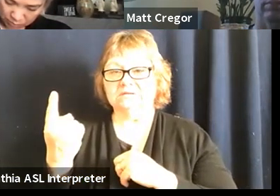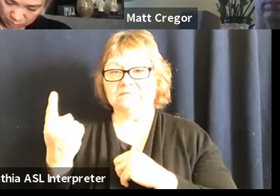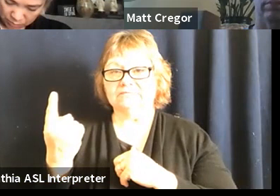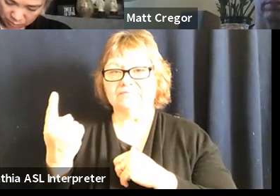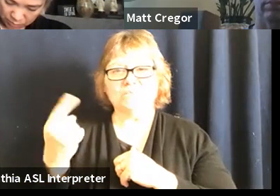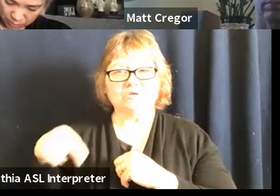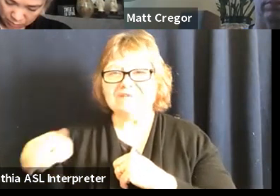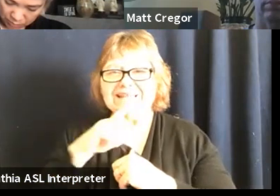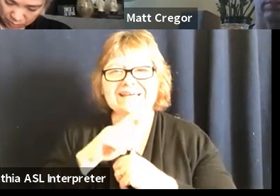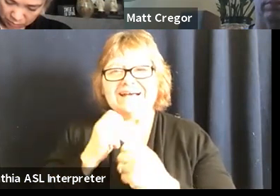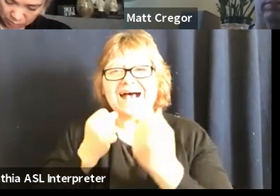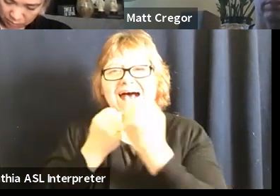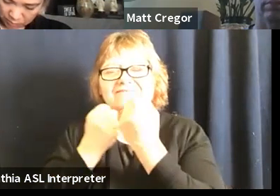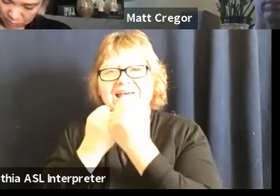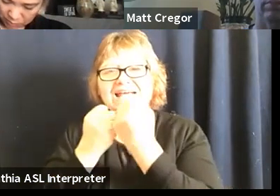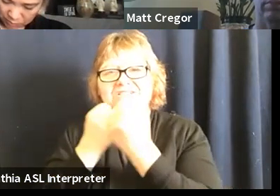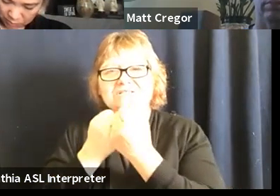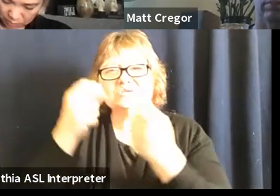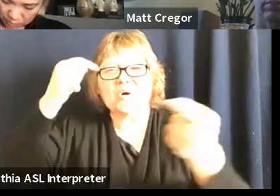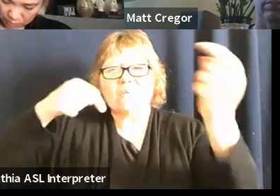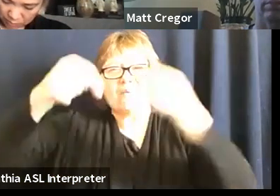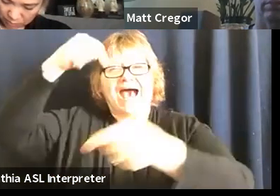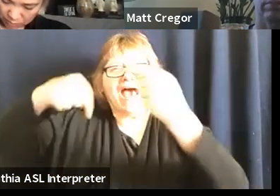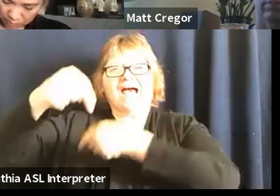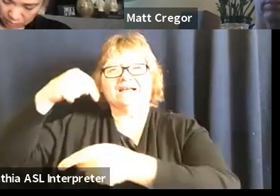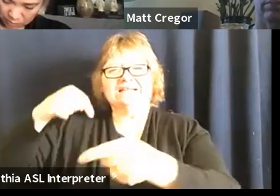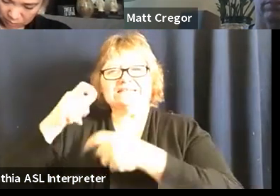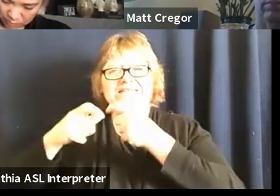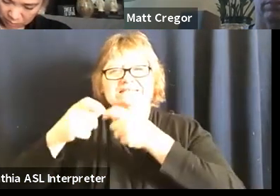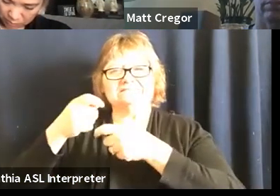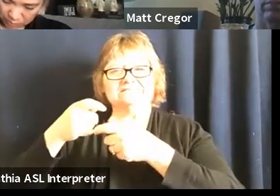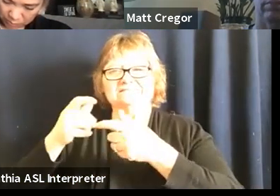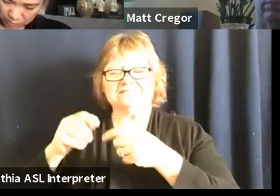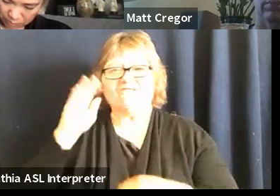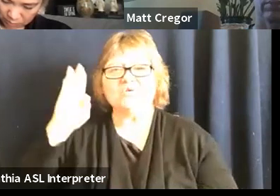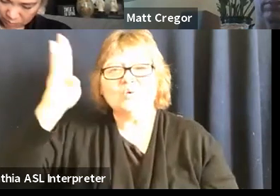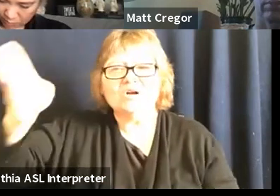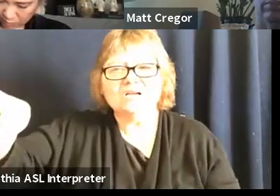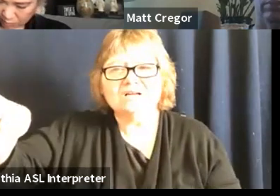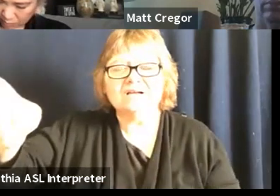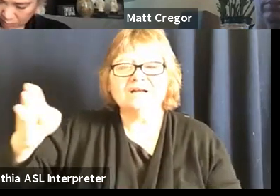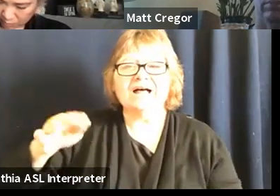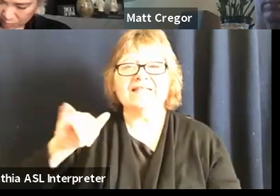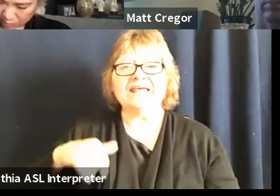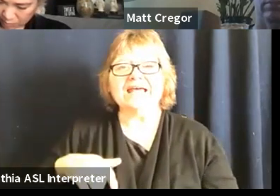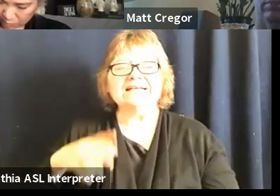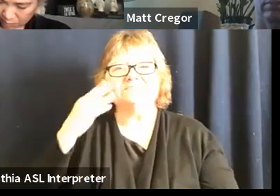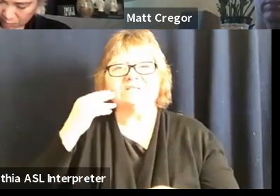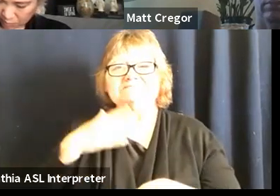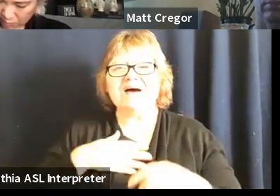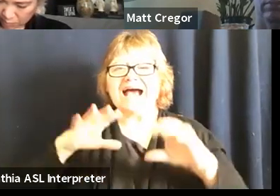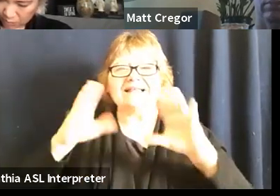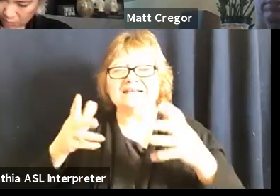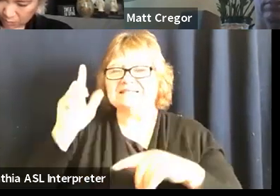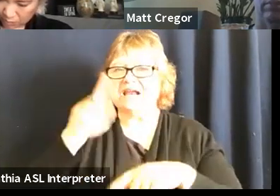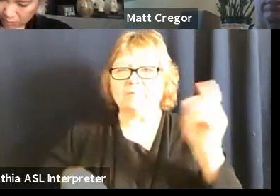advocate to revert back to that. The experience of my class cannot be an anomaly in the history